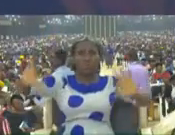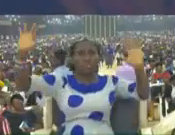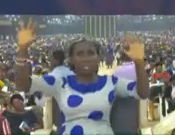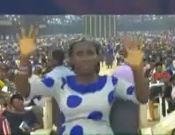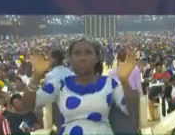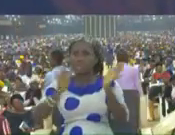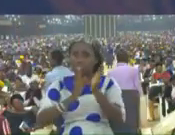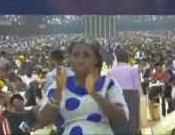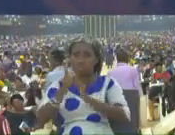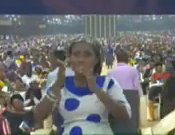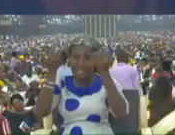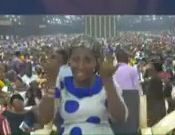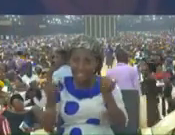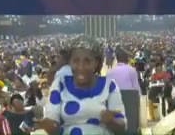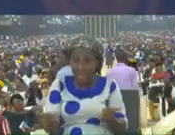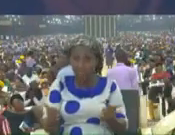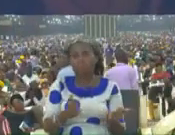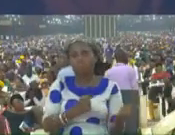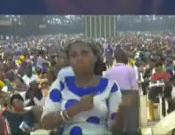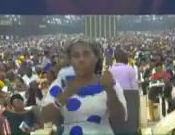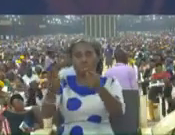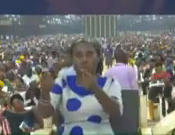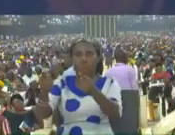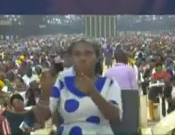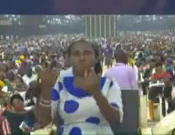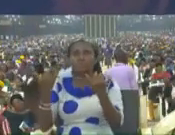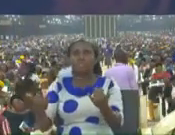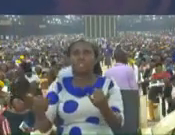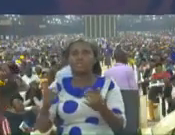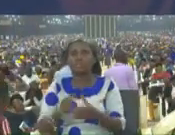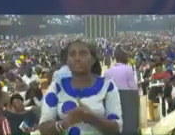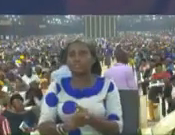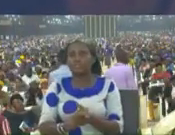now. I'm counting. One.